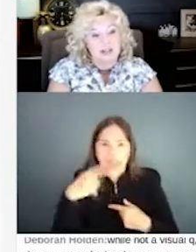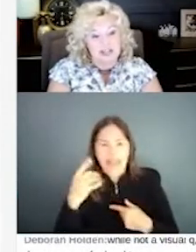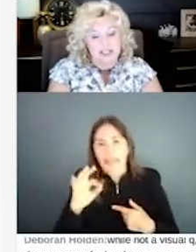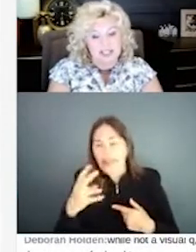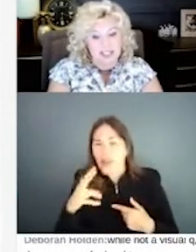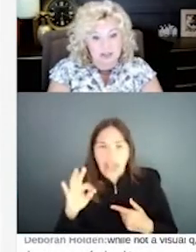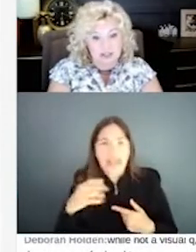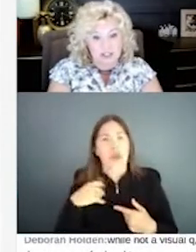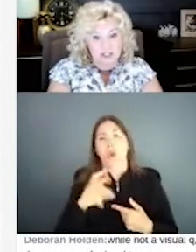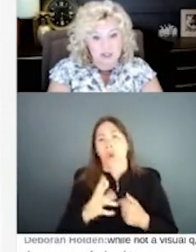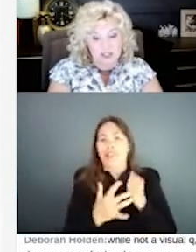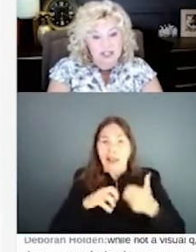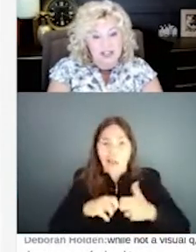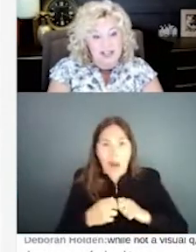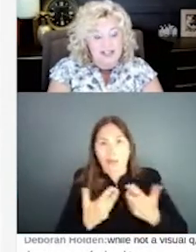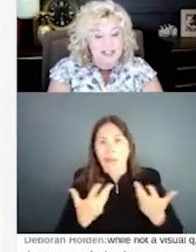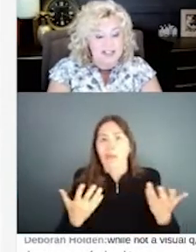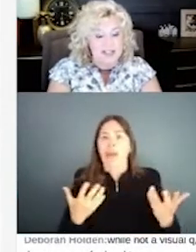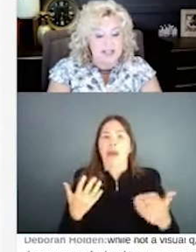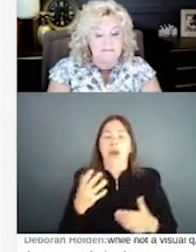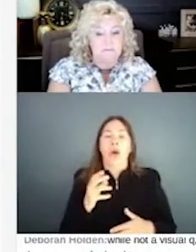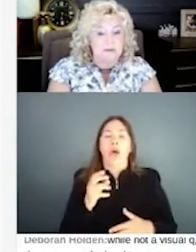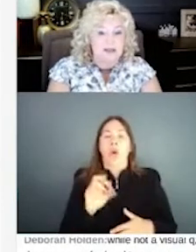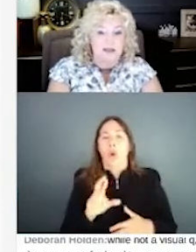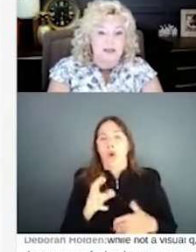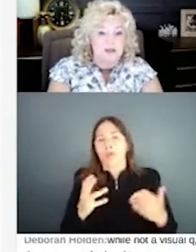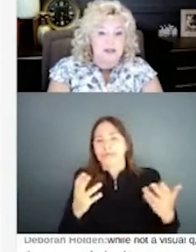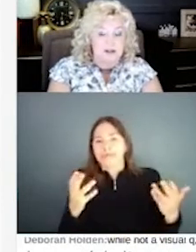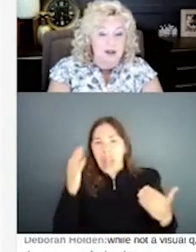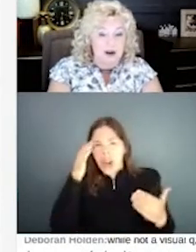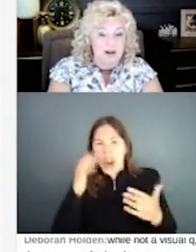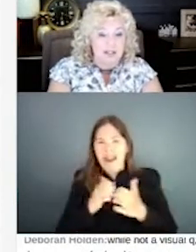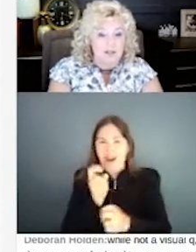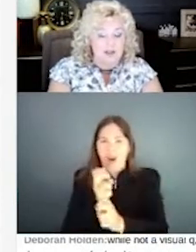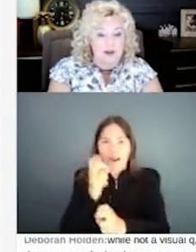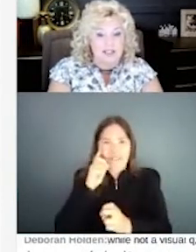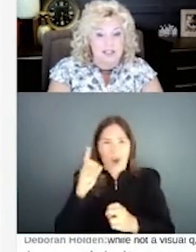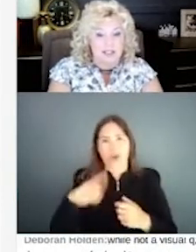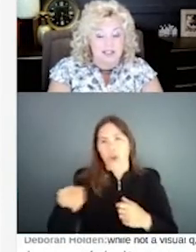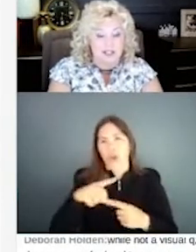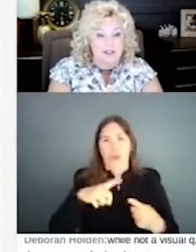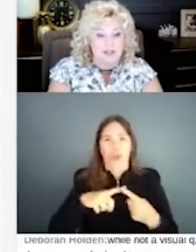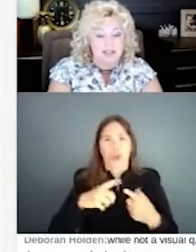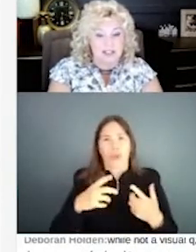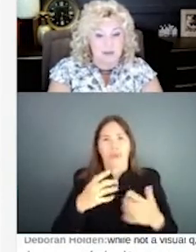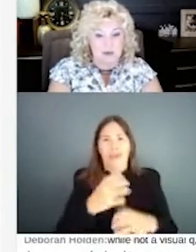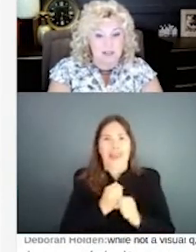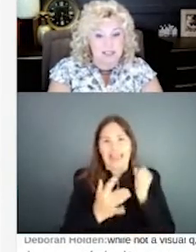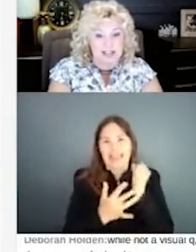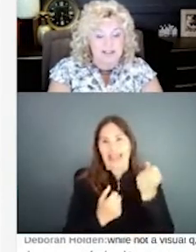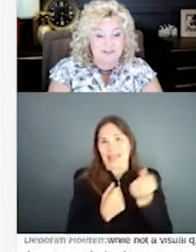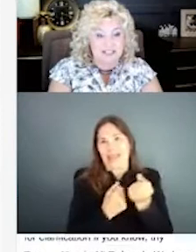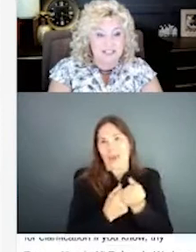into technical issues and you know, I know how hard it is for you guys to get your tech support